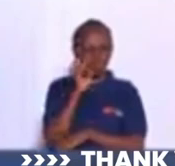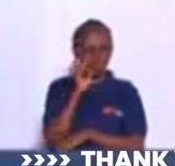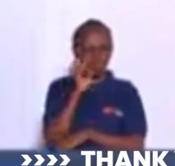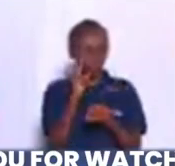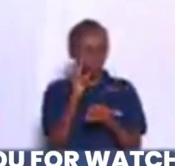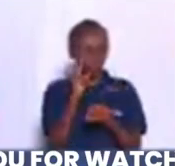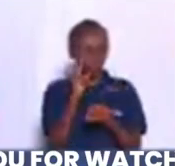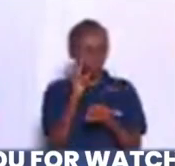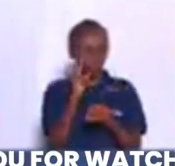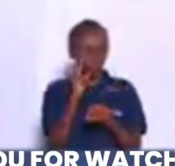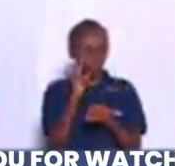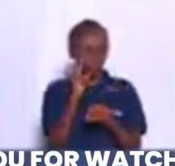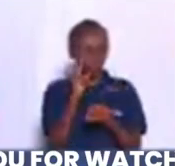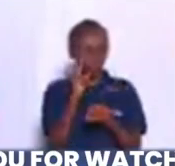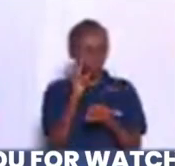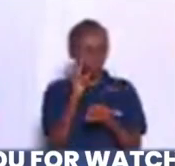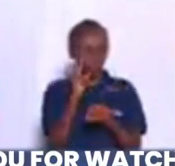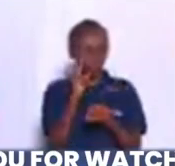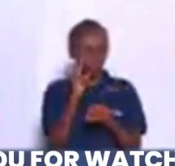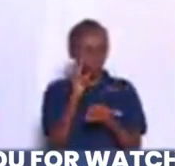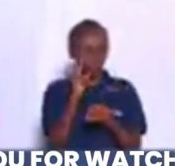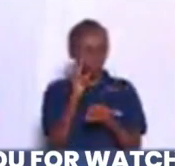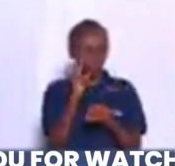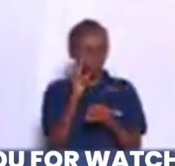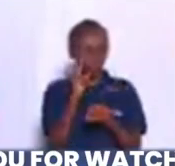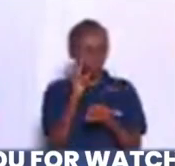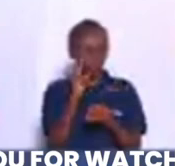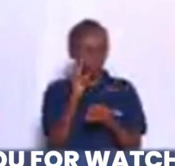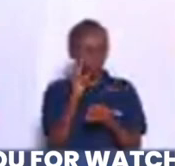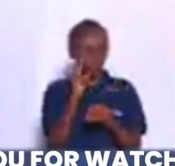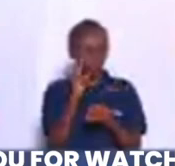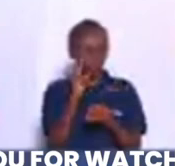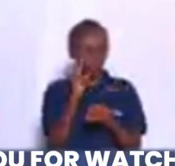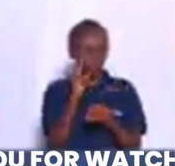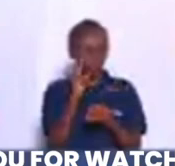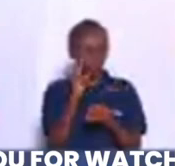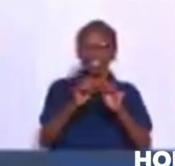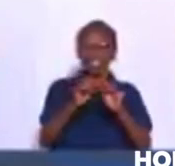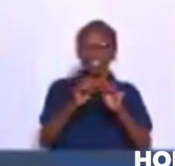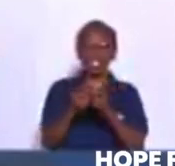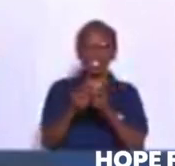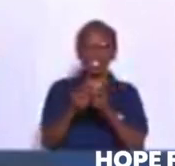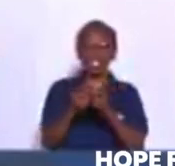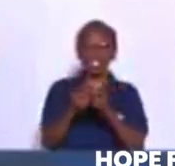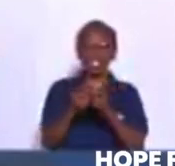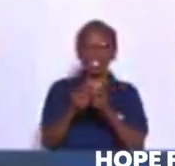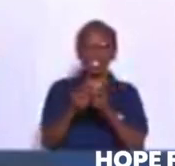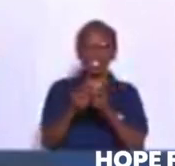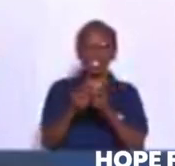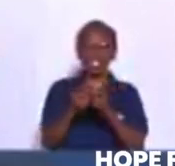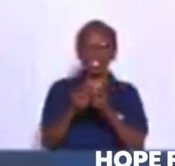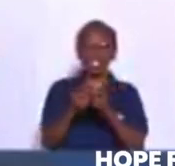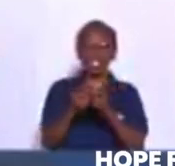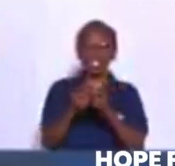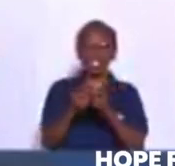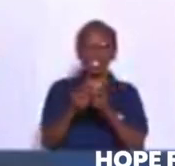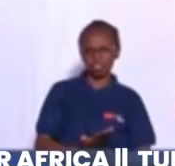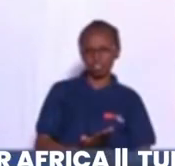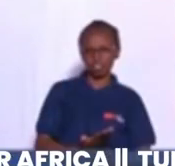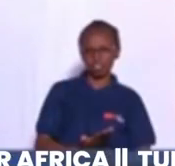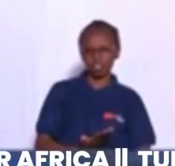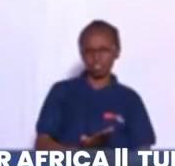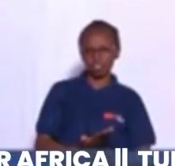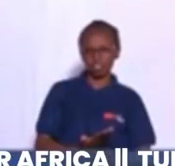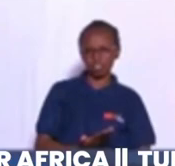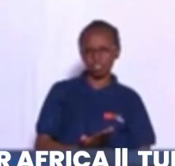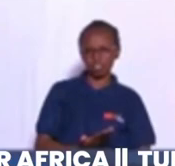how we can solve our problems, we look at the way society is guiding us. And if you